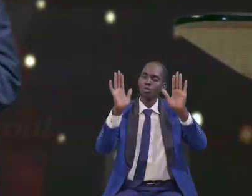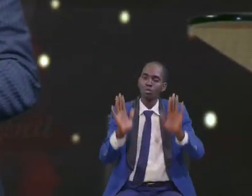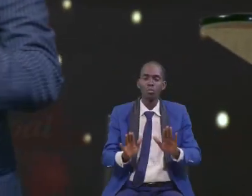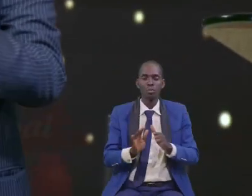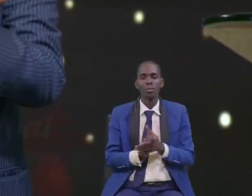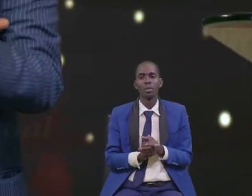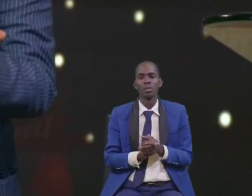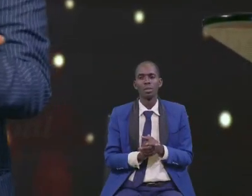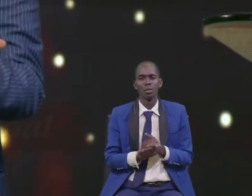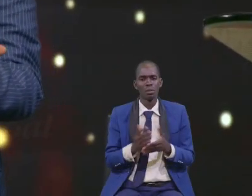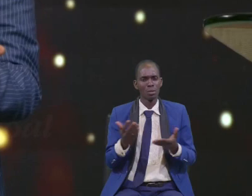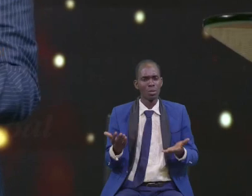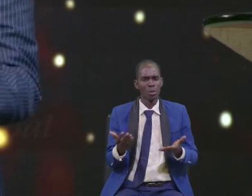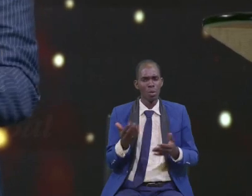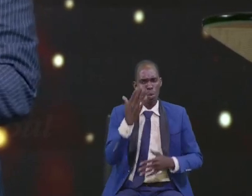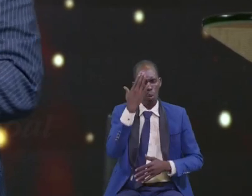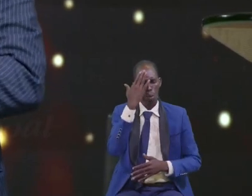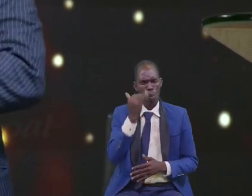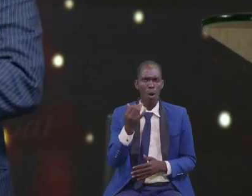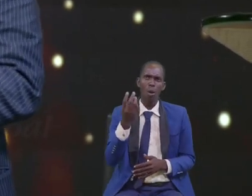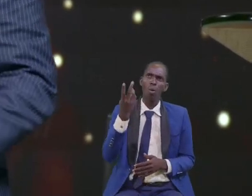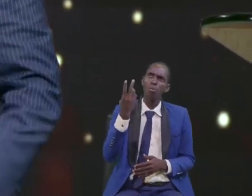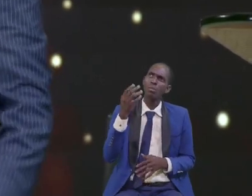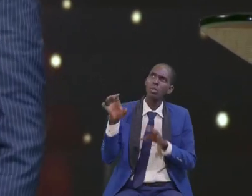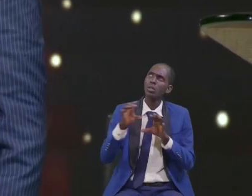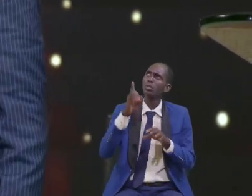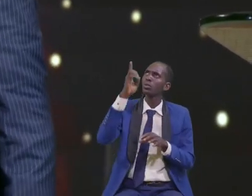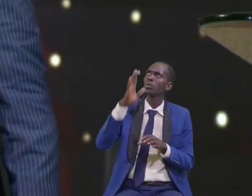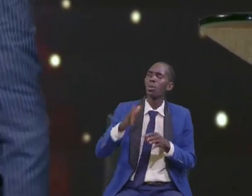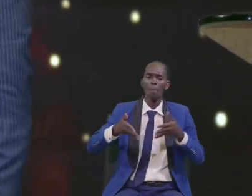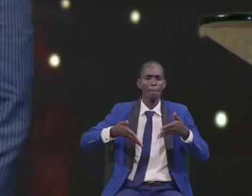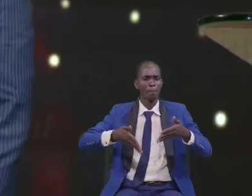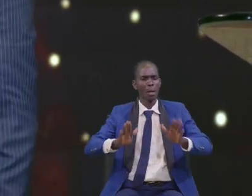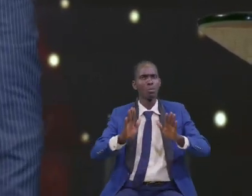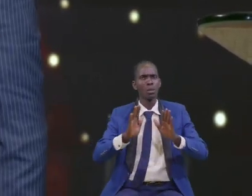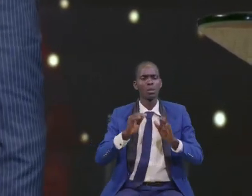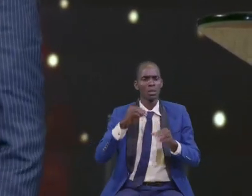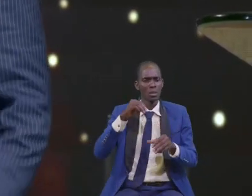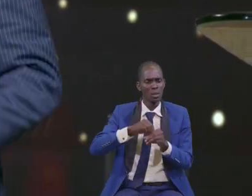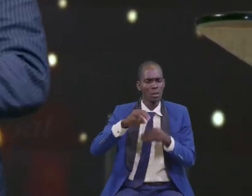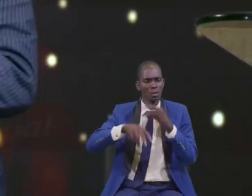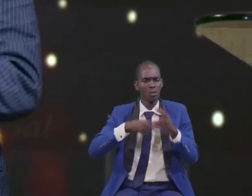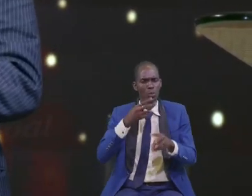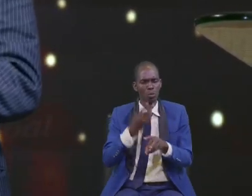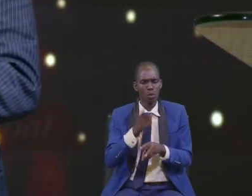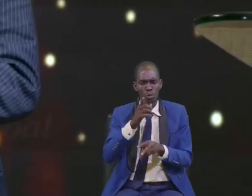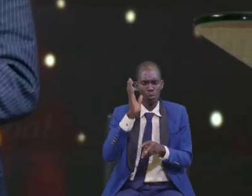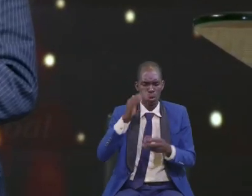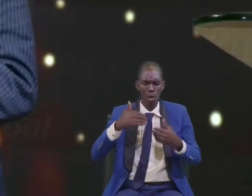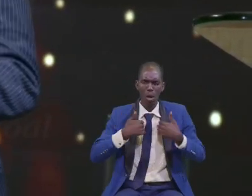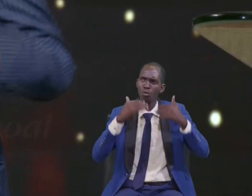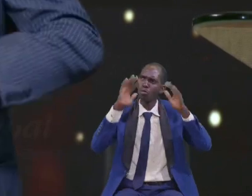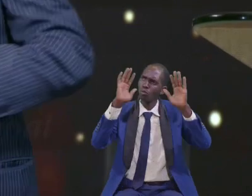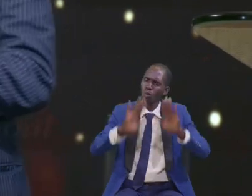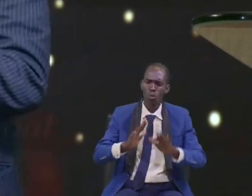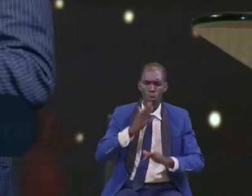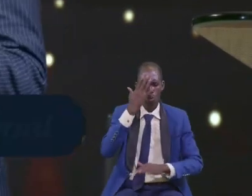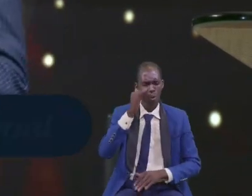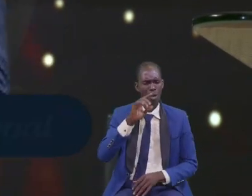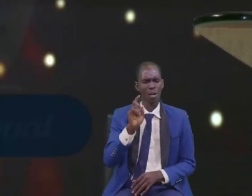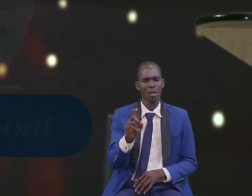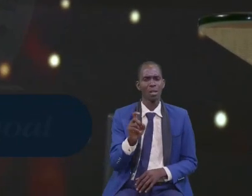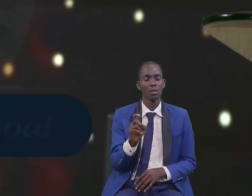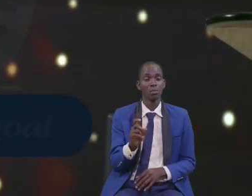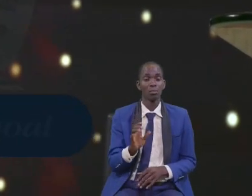tribulation. Why would God permit that in the world ye shall have tribulation? You know,